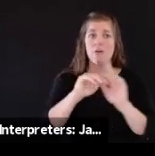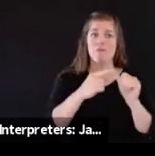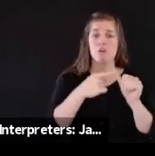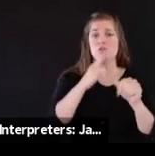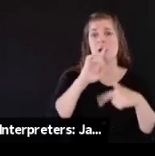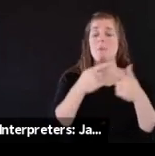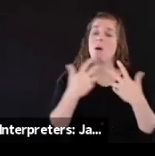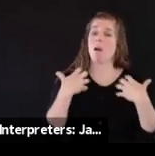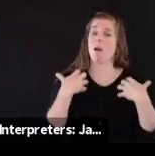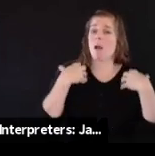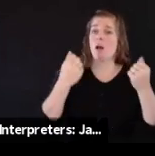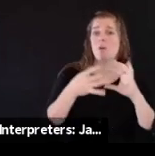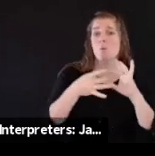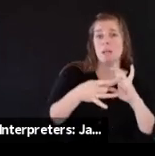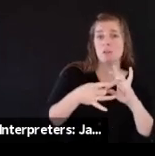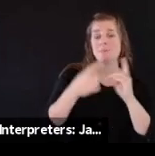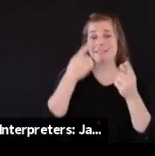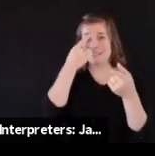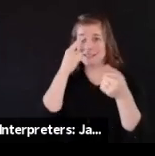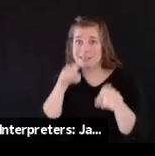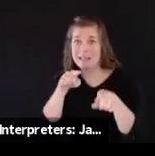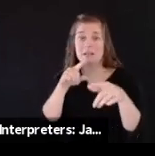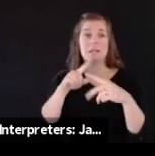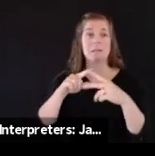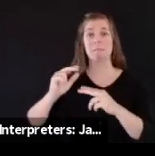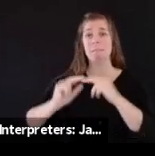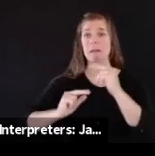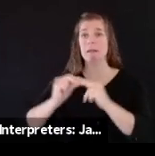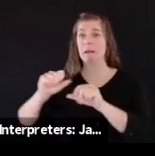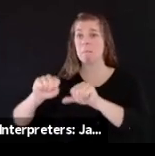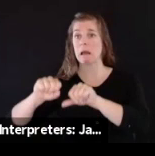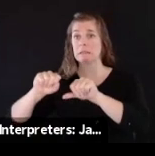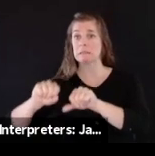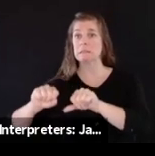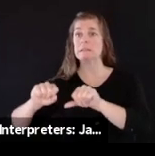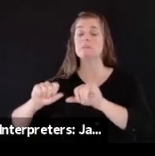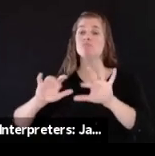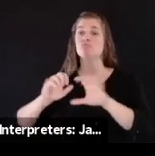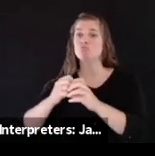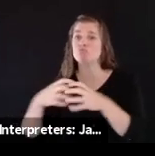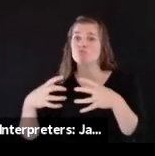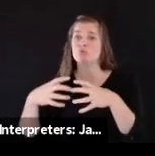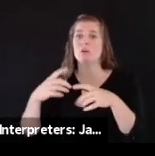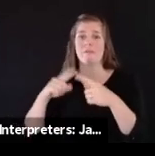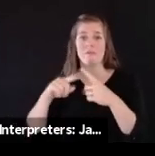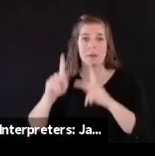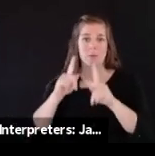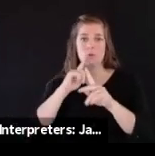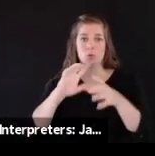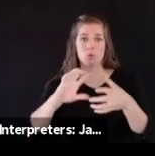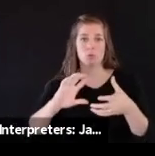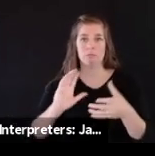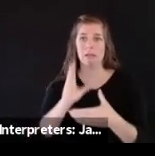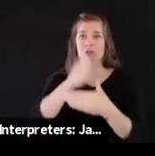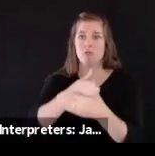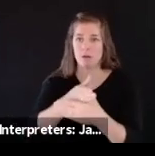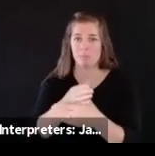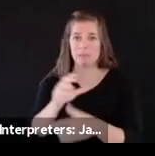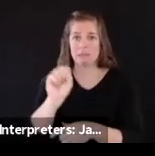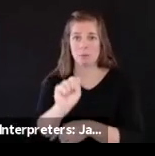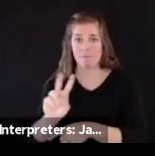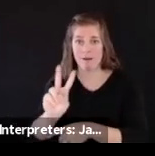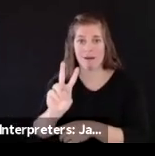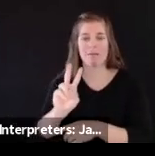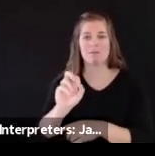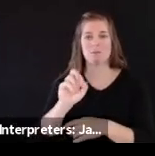and consent and building capacity for individuals to disrupt sexual violence or interrupt and intervene